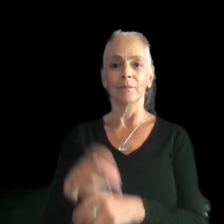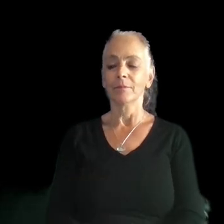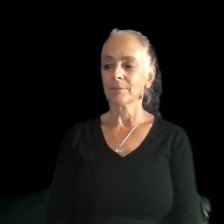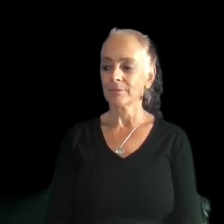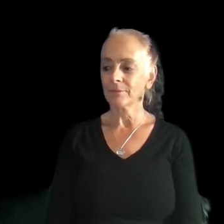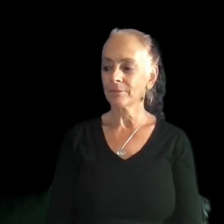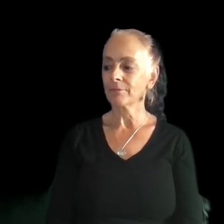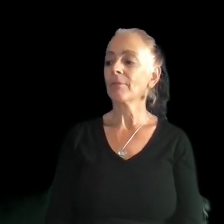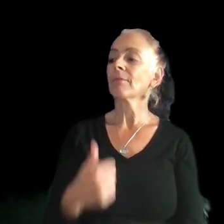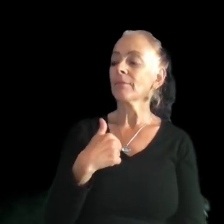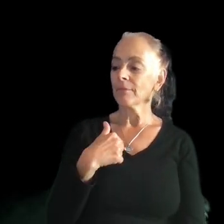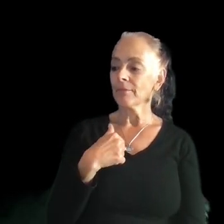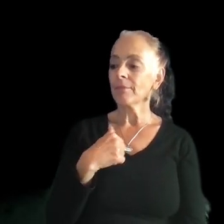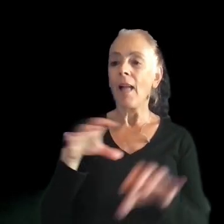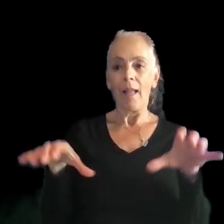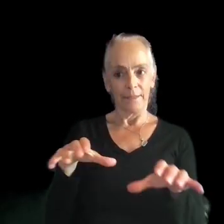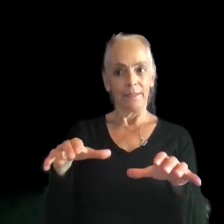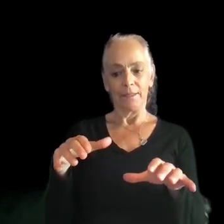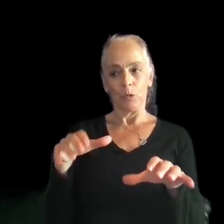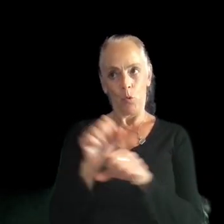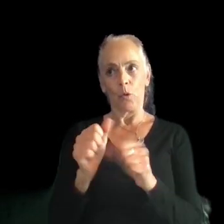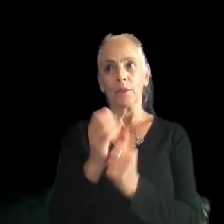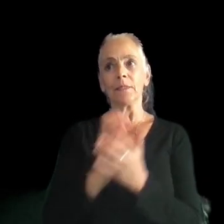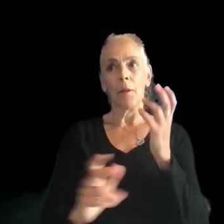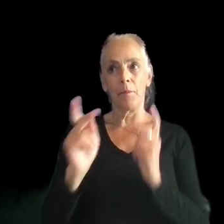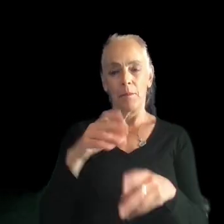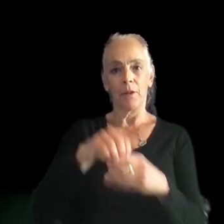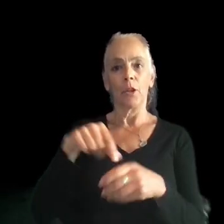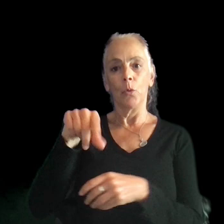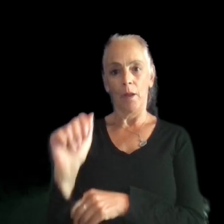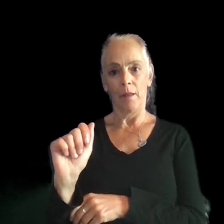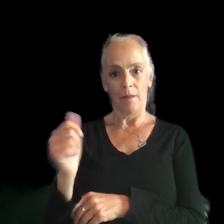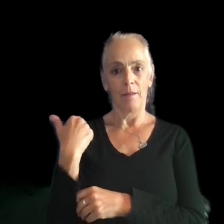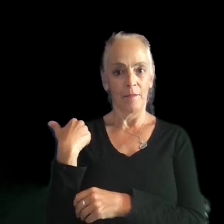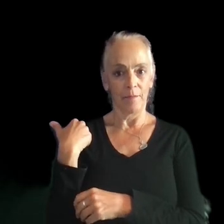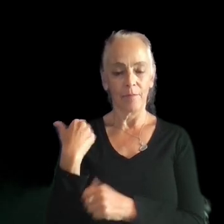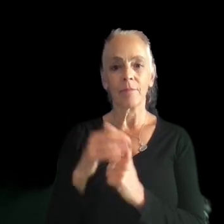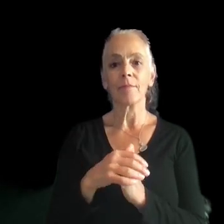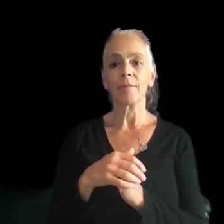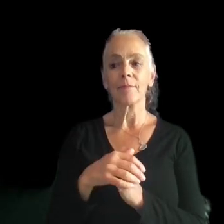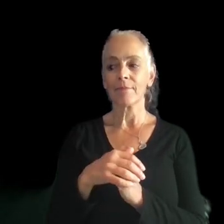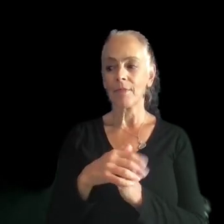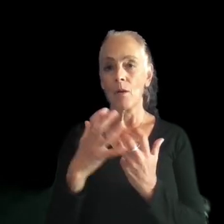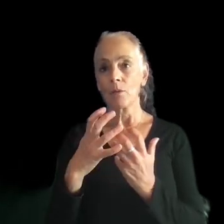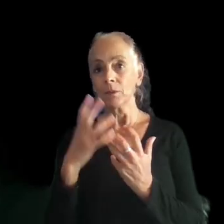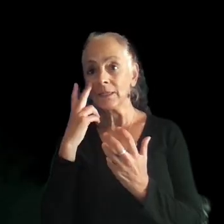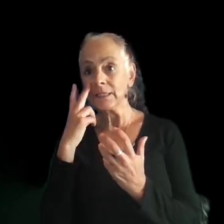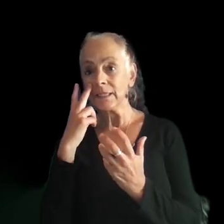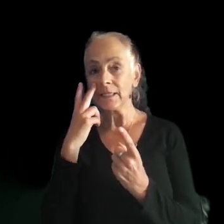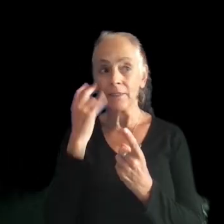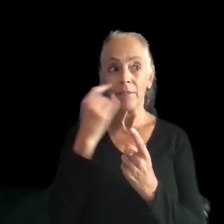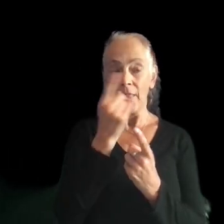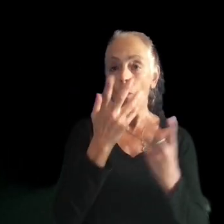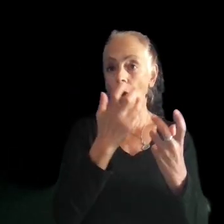okay so i actually did um work with some people in qa and as i needed to see if they wanted to transition